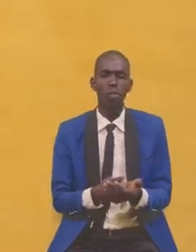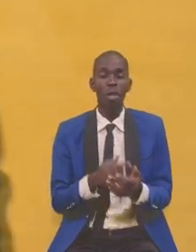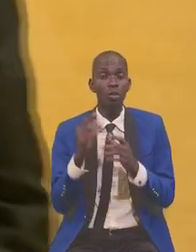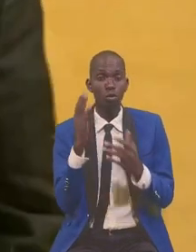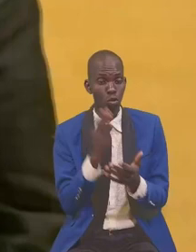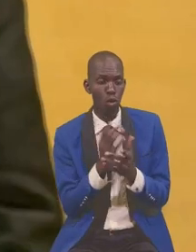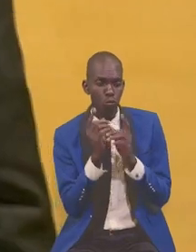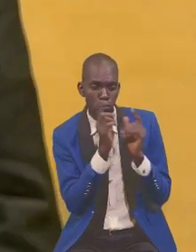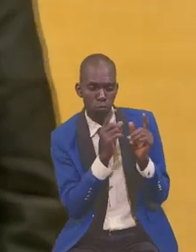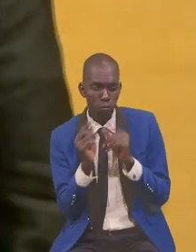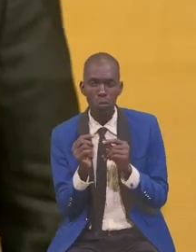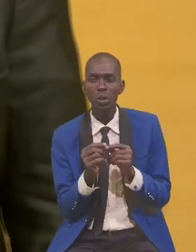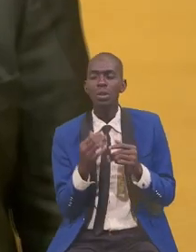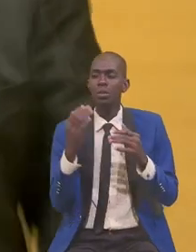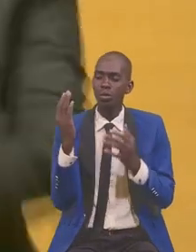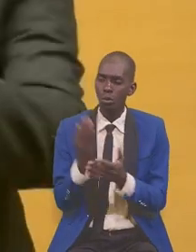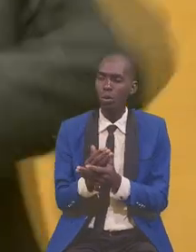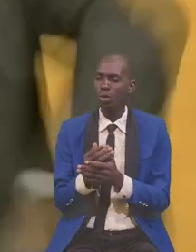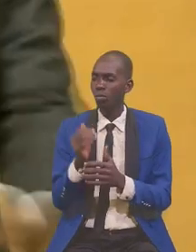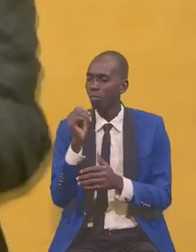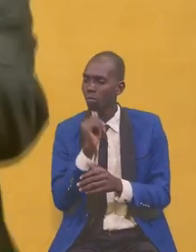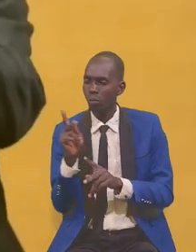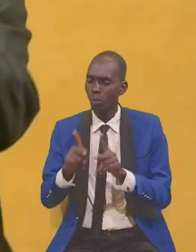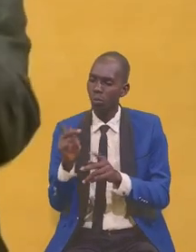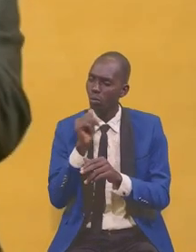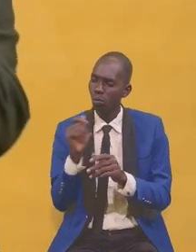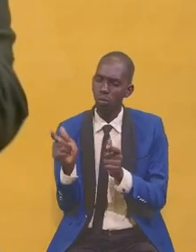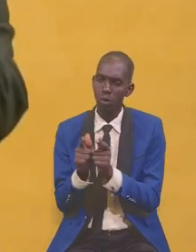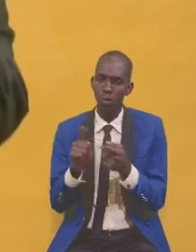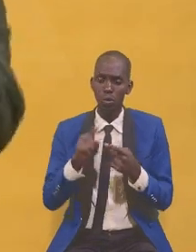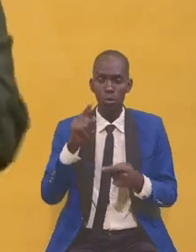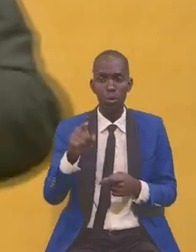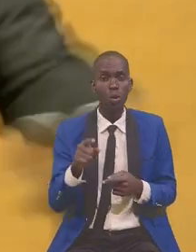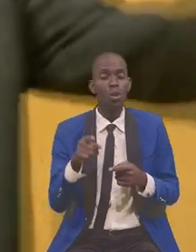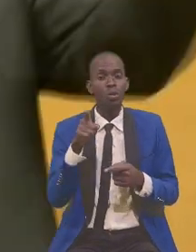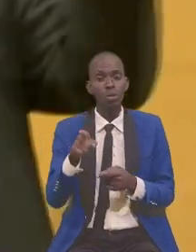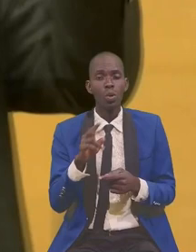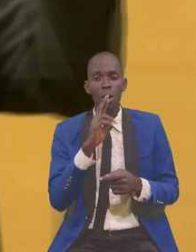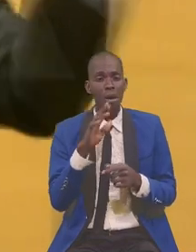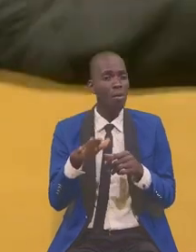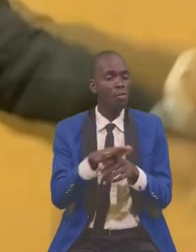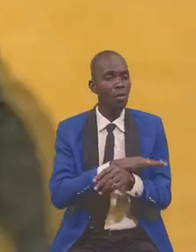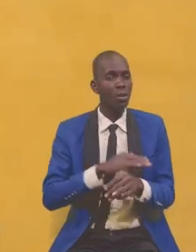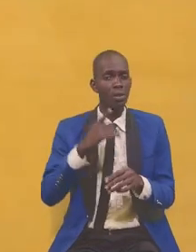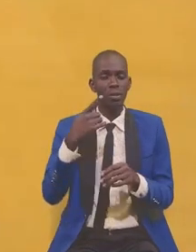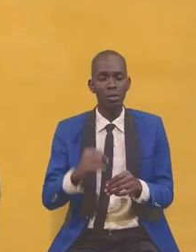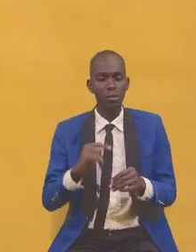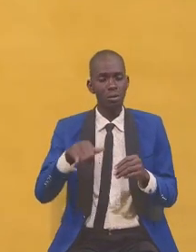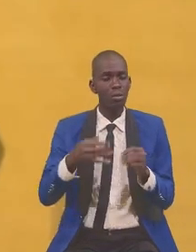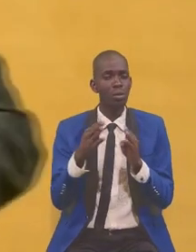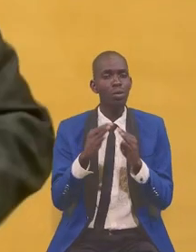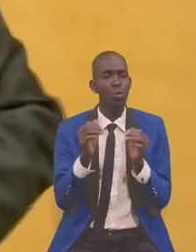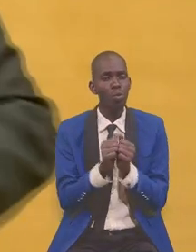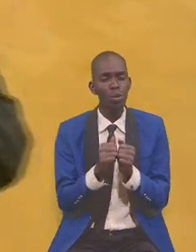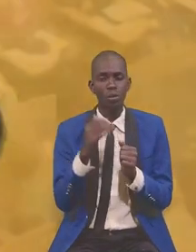privately, they're filling Jerusalem with the doctrine and they're bringing the blood of the Messiah upon